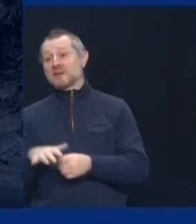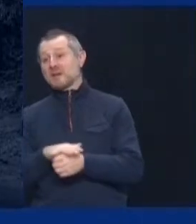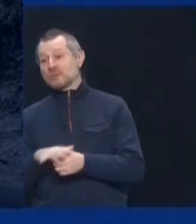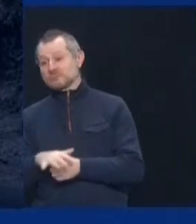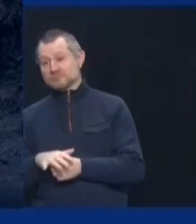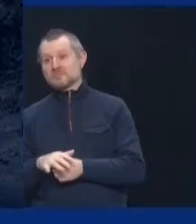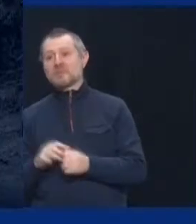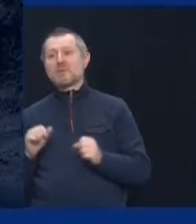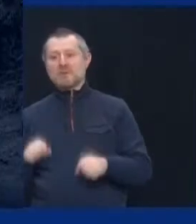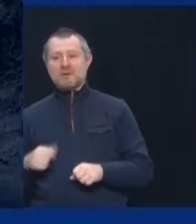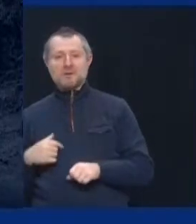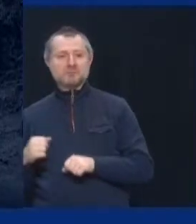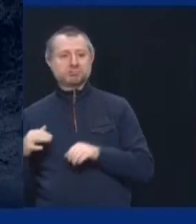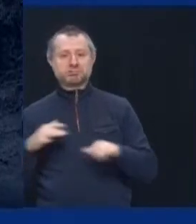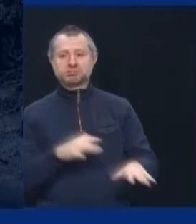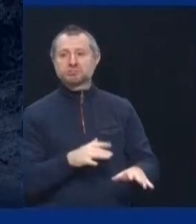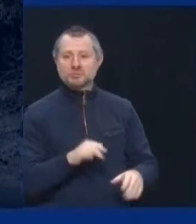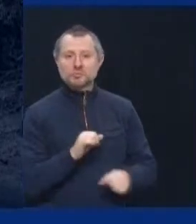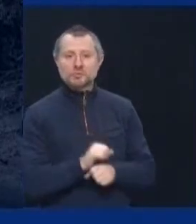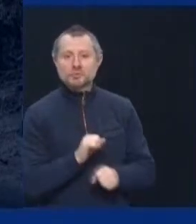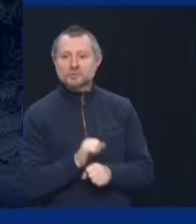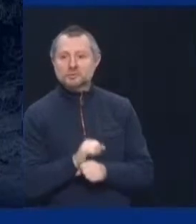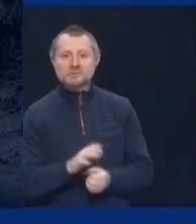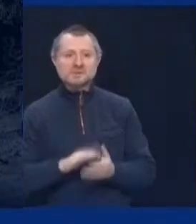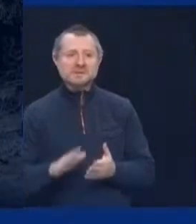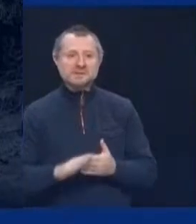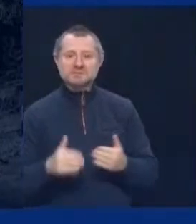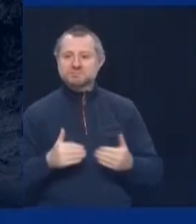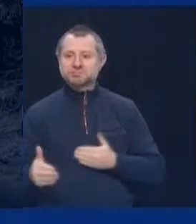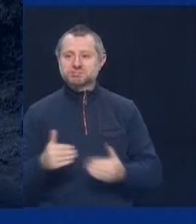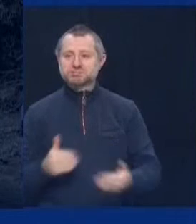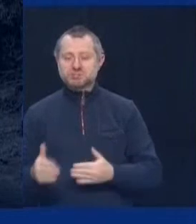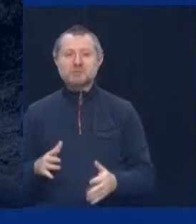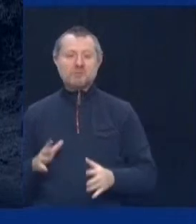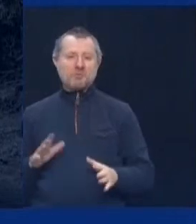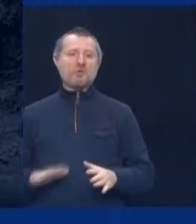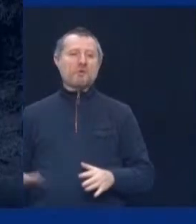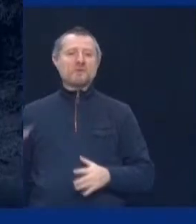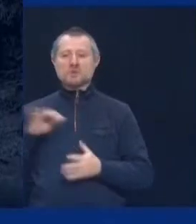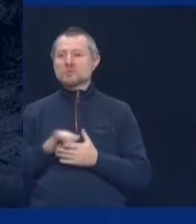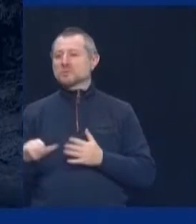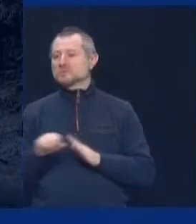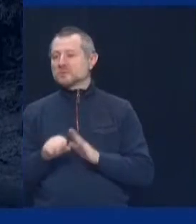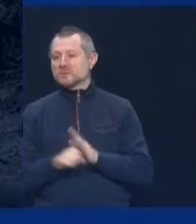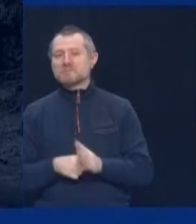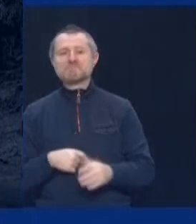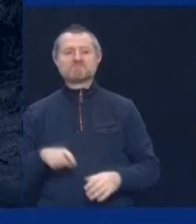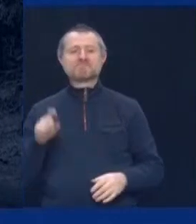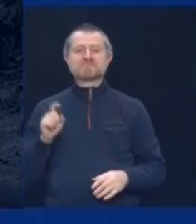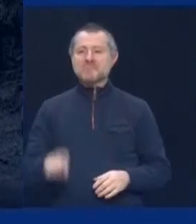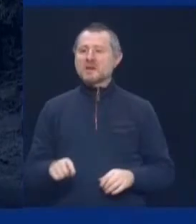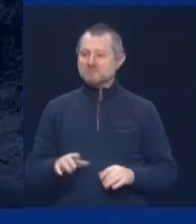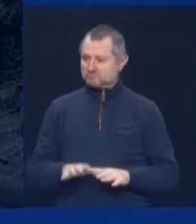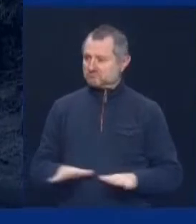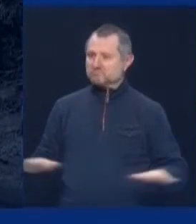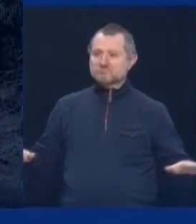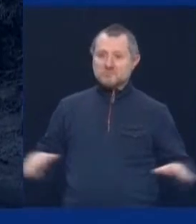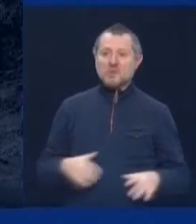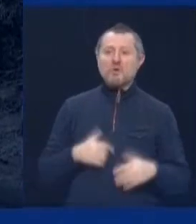deploy. This is going to be statewide. So we're going to have to be all across the state. We have been gearing